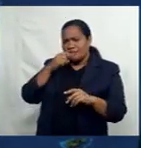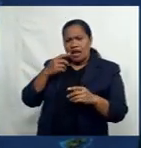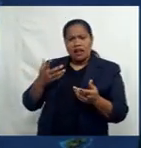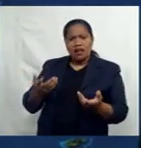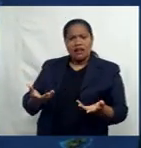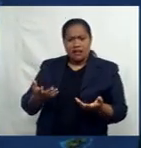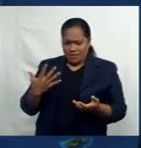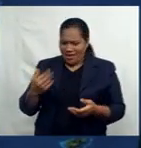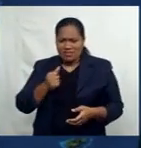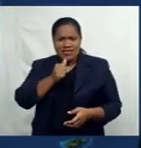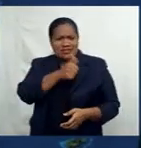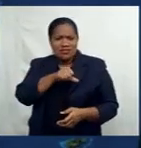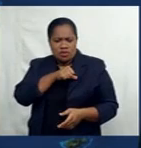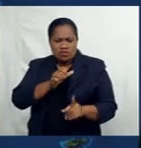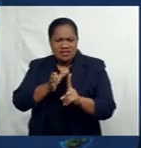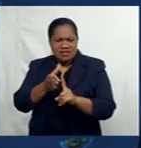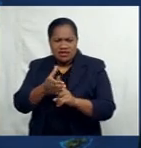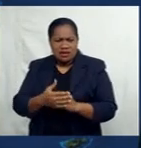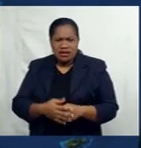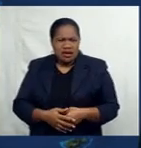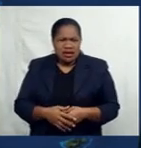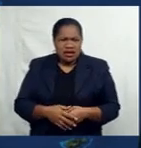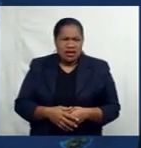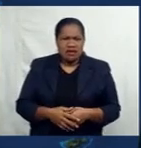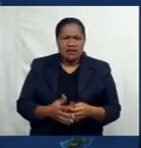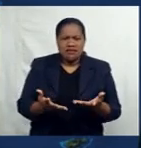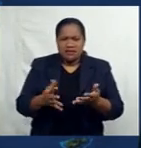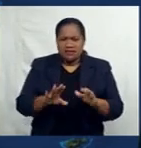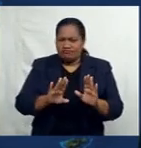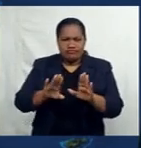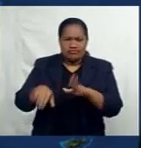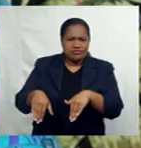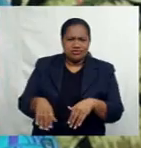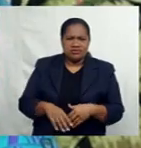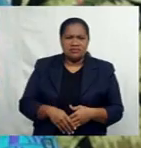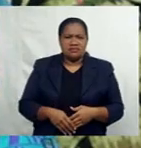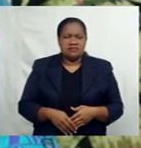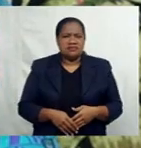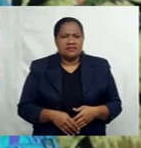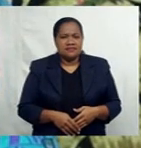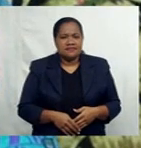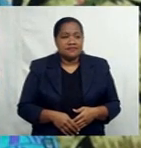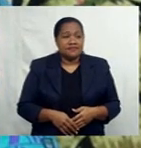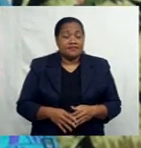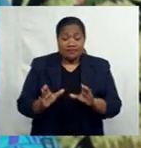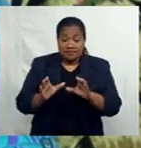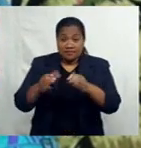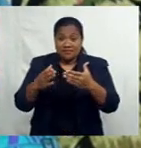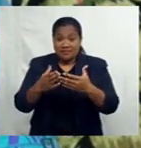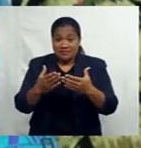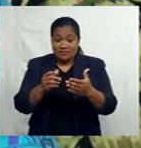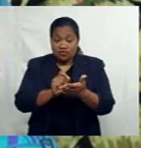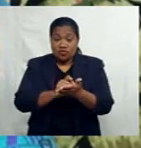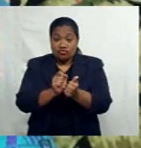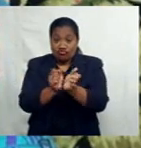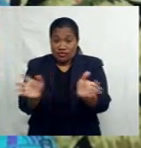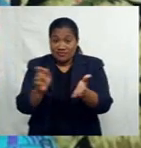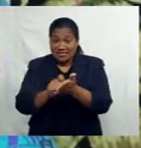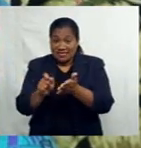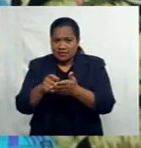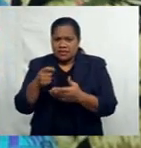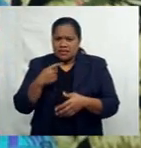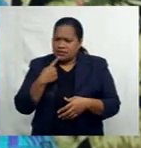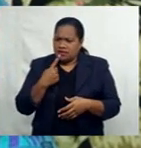kind of attitude and culture, is just irrelevant in modern politics. The party general secretary has also refuted claims of